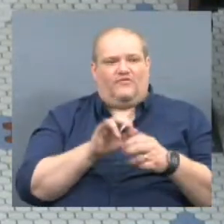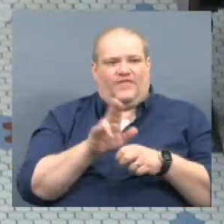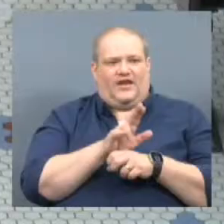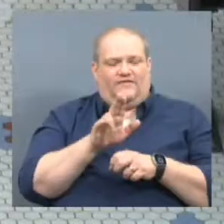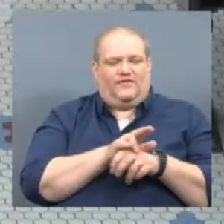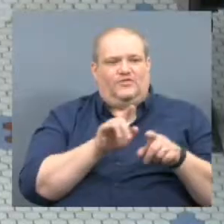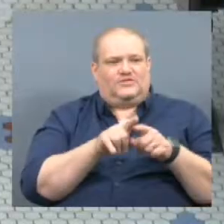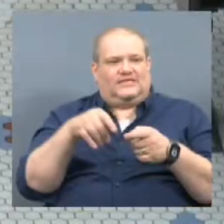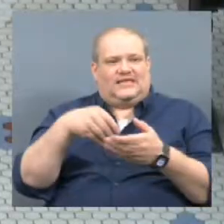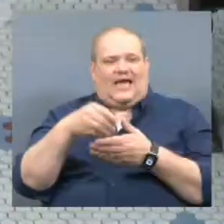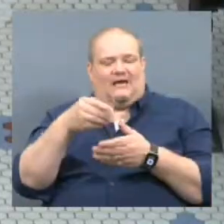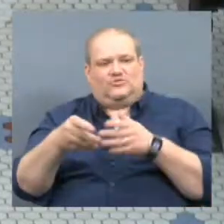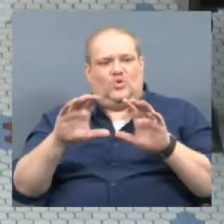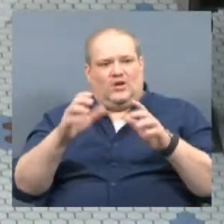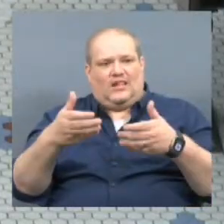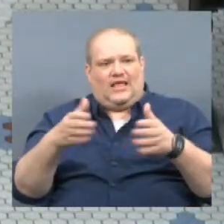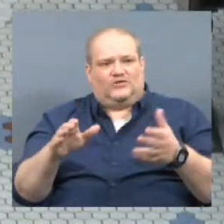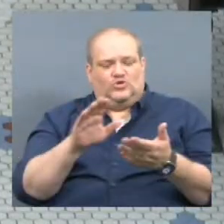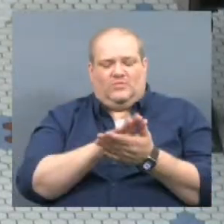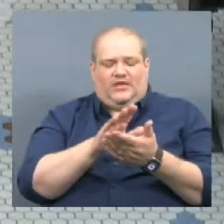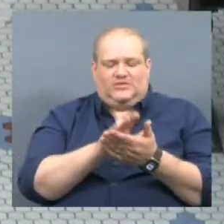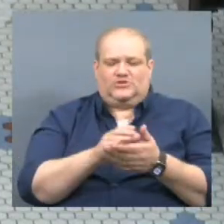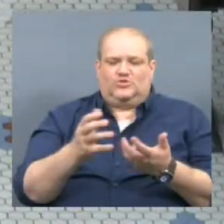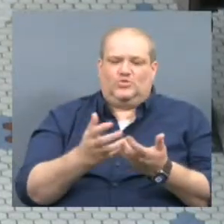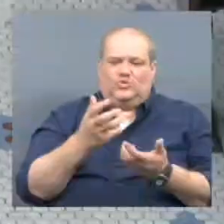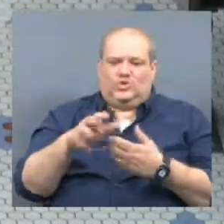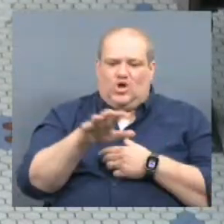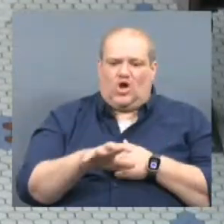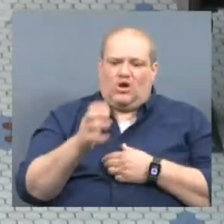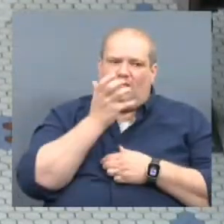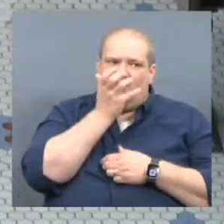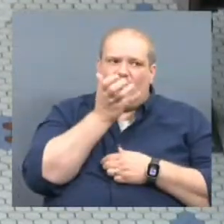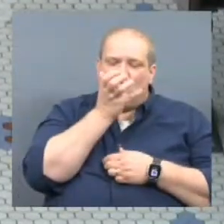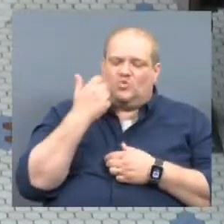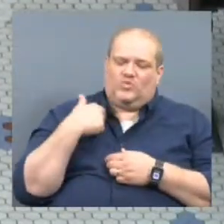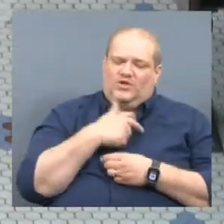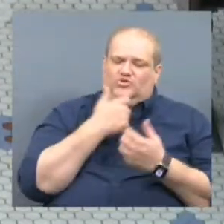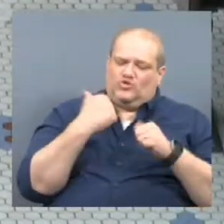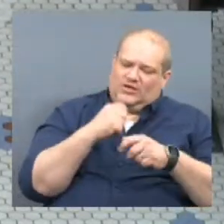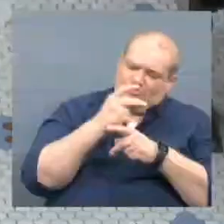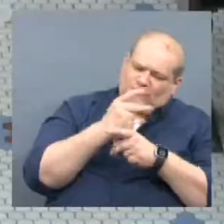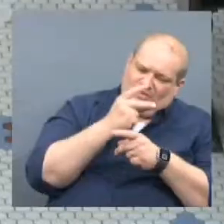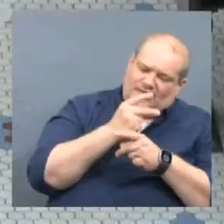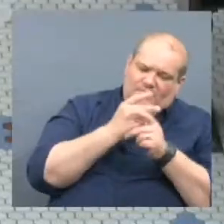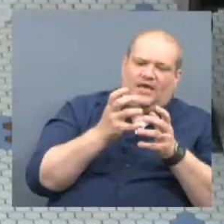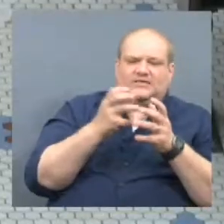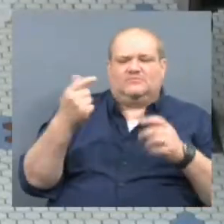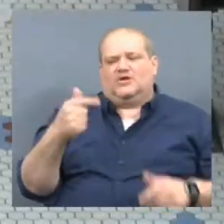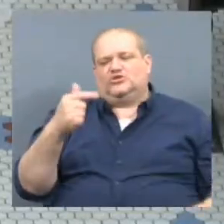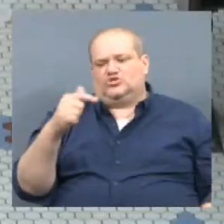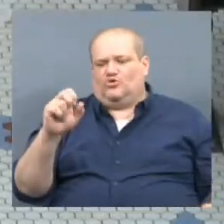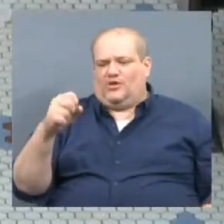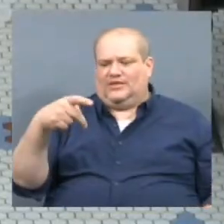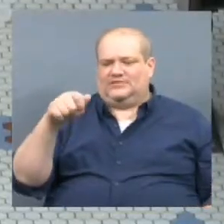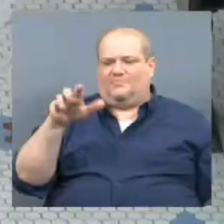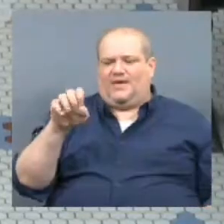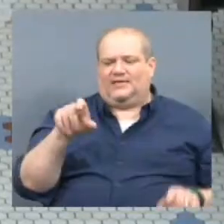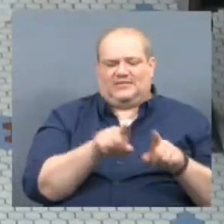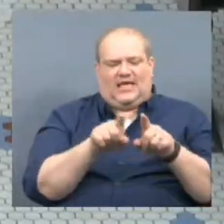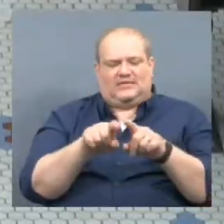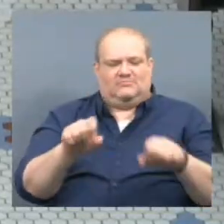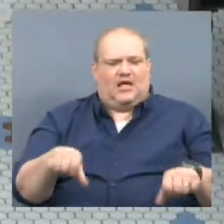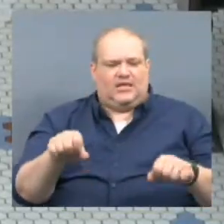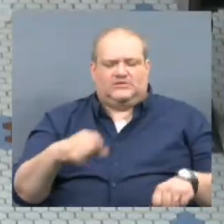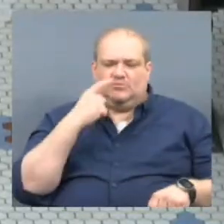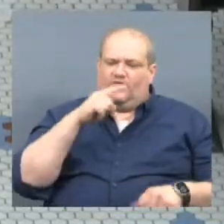a outdoor classroom and school garden. So we are very much trying to retain as much green space as we can